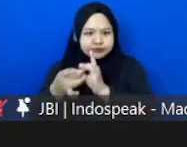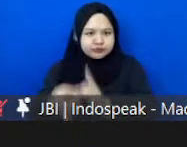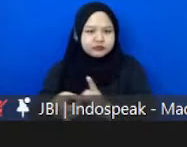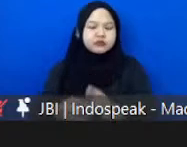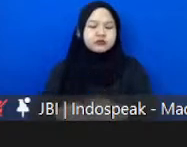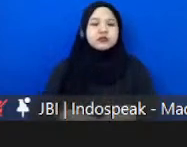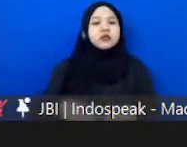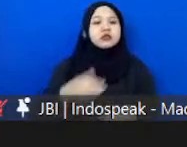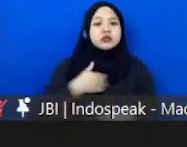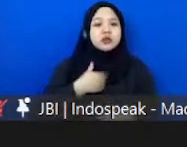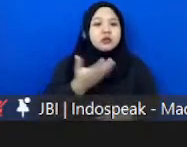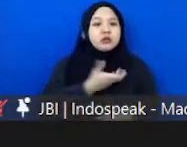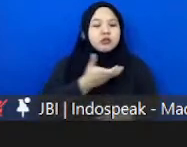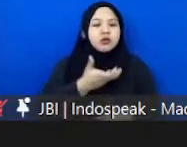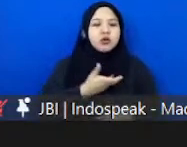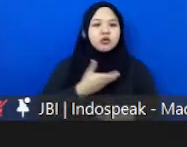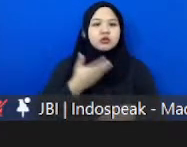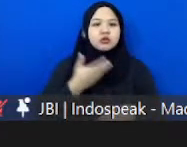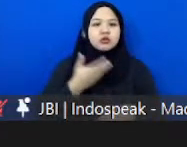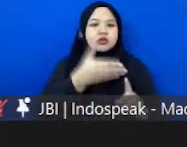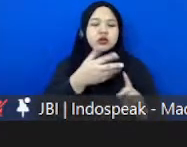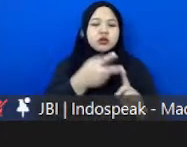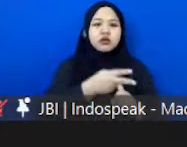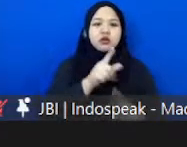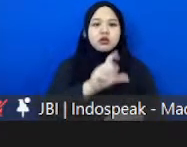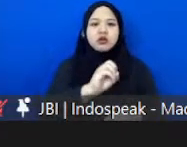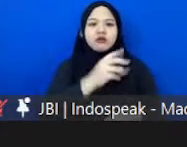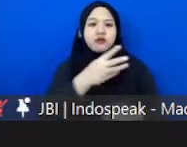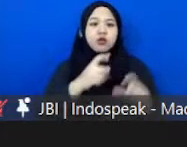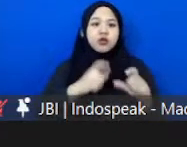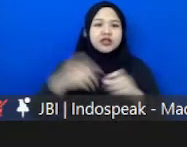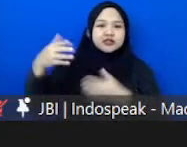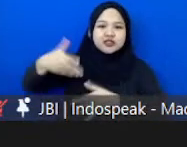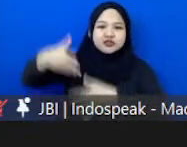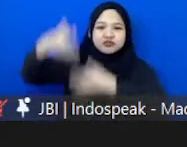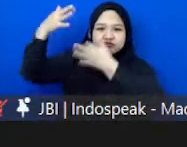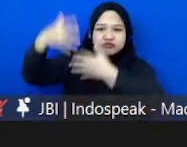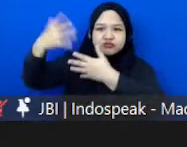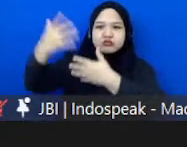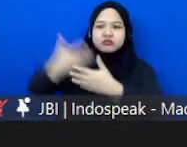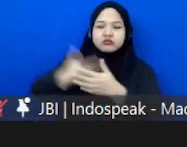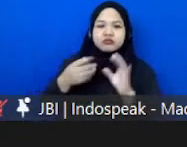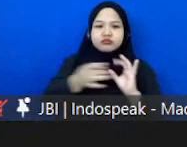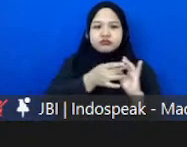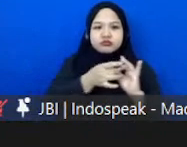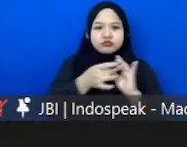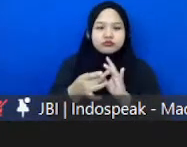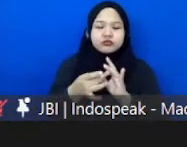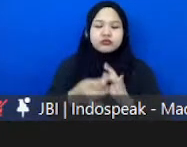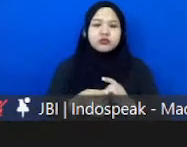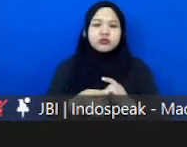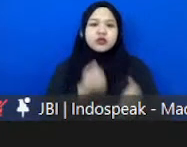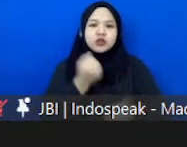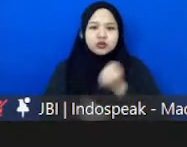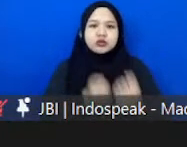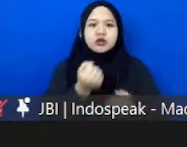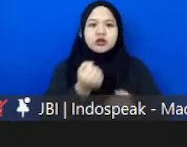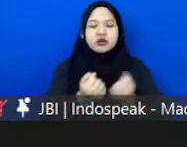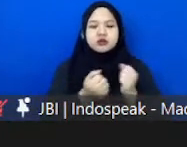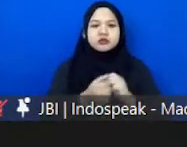I would like to take you to Flores to tell you a story of how pluralistic approach and collaboration has been attempted. Slide.